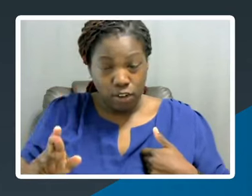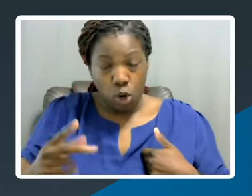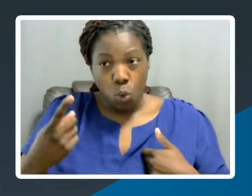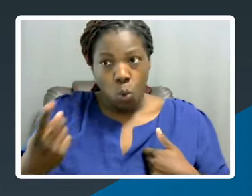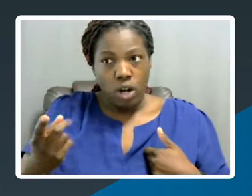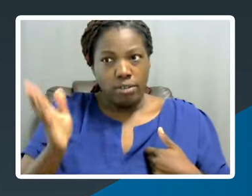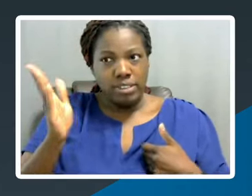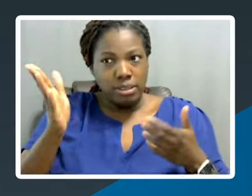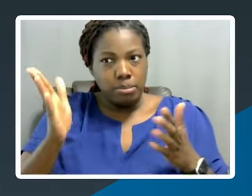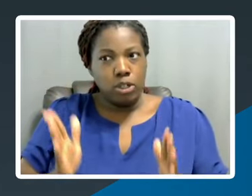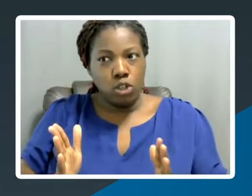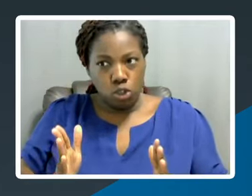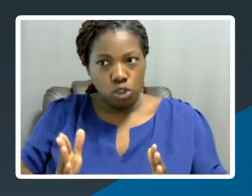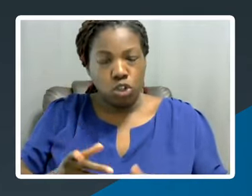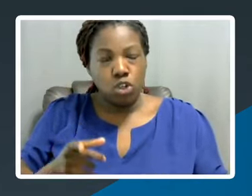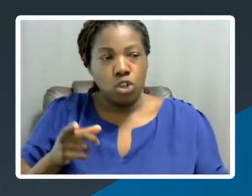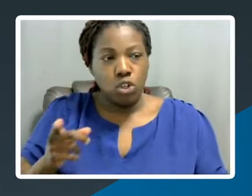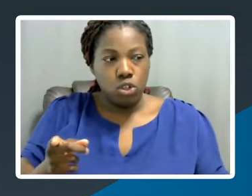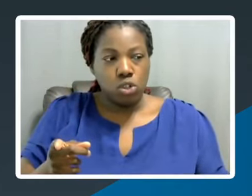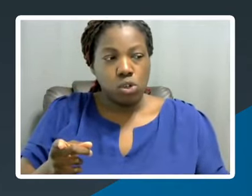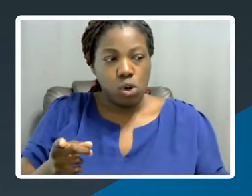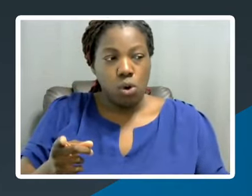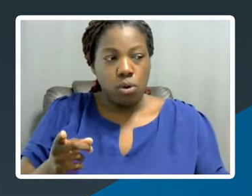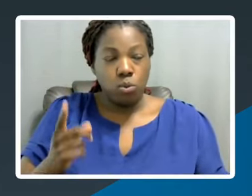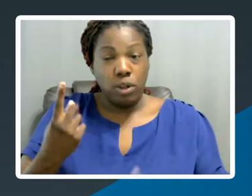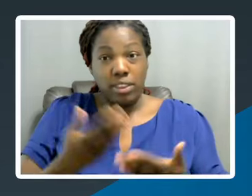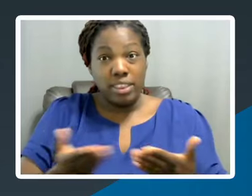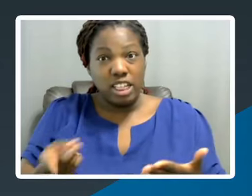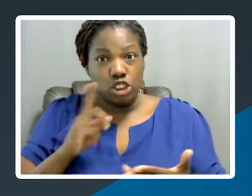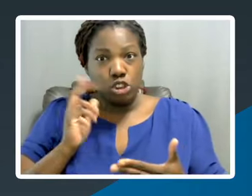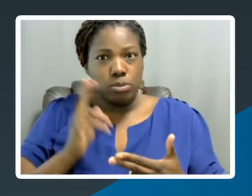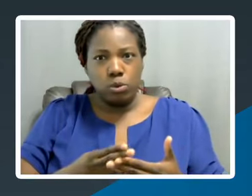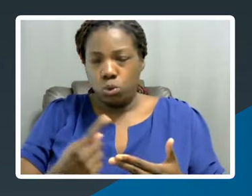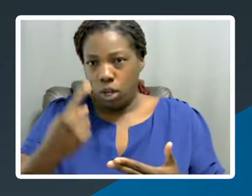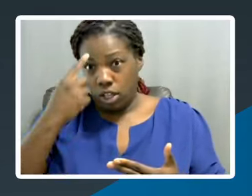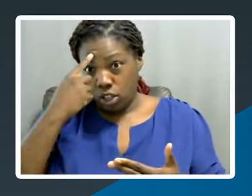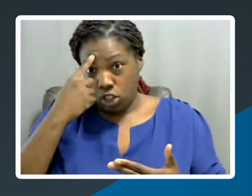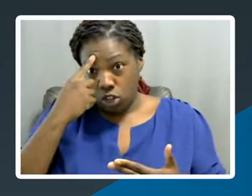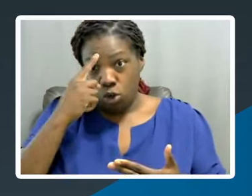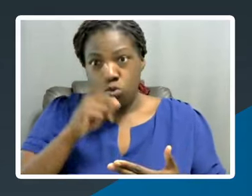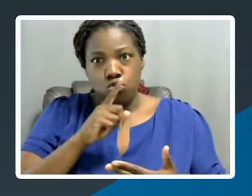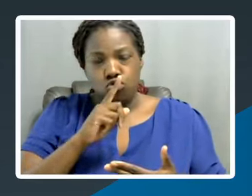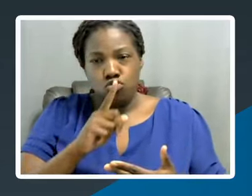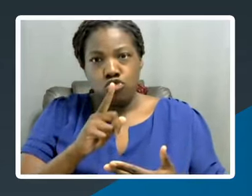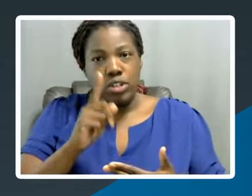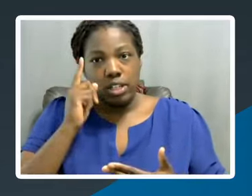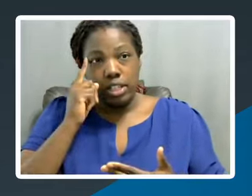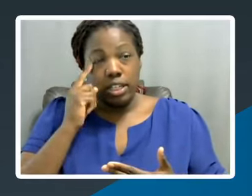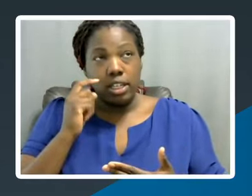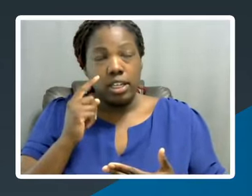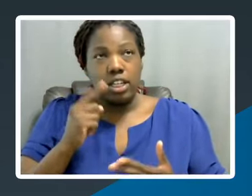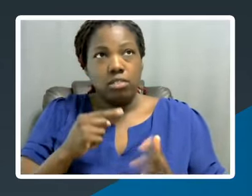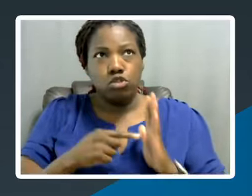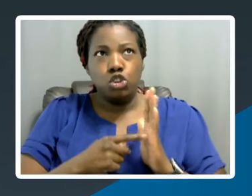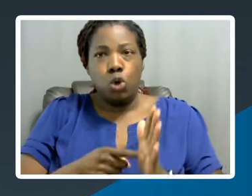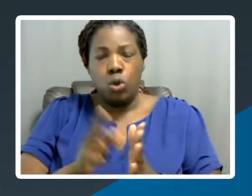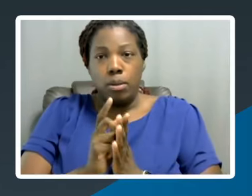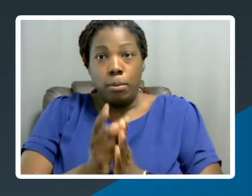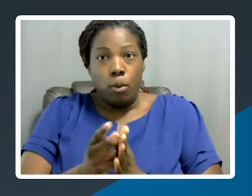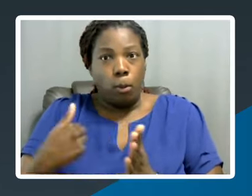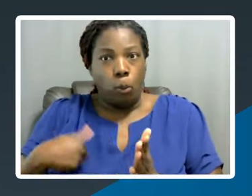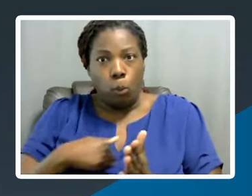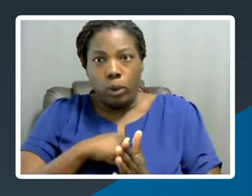Sinead Bovell. And one of the things that she said, which I thought so appropriately captured this moment, she said, when we don't know what